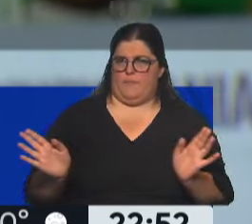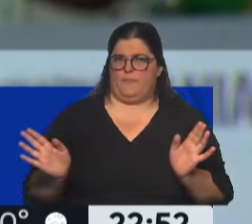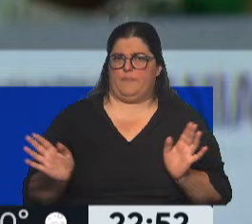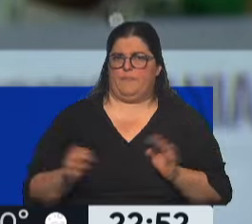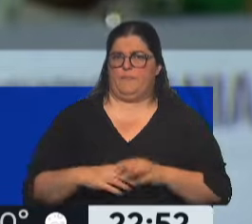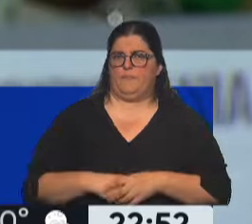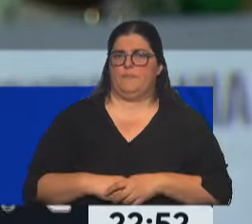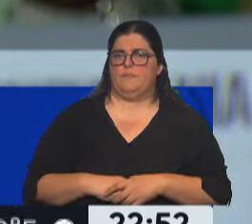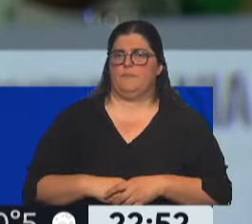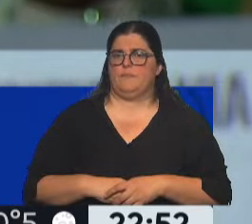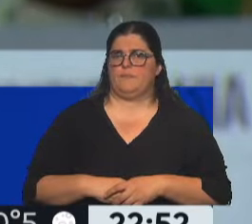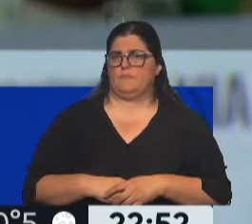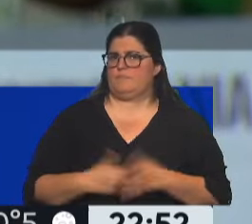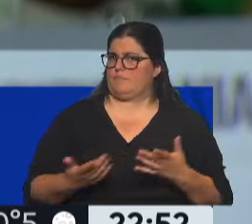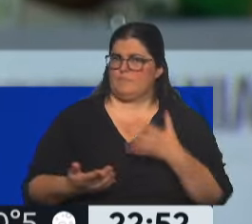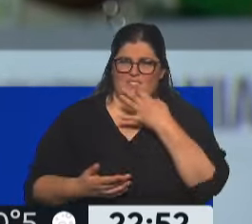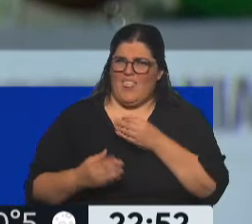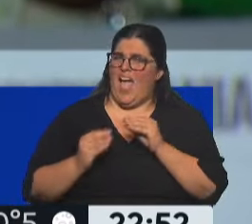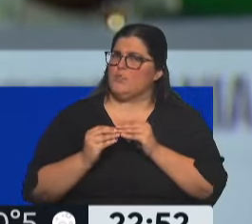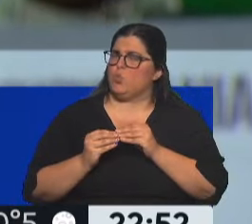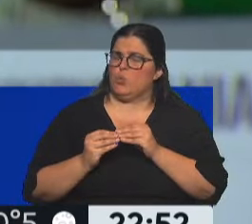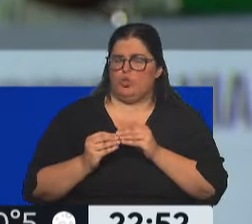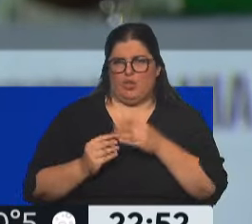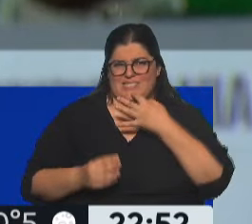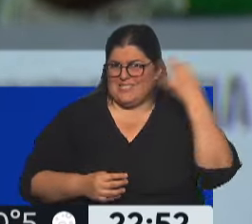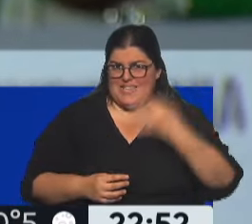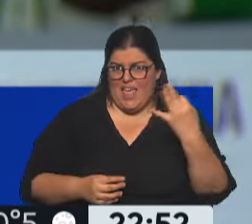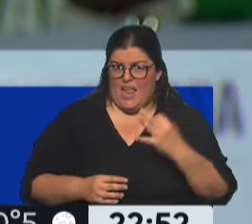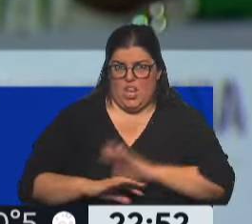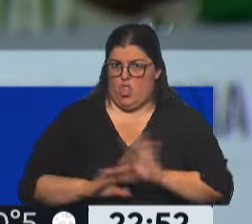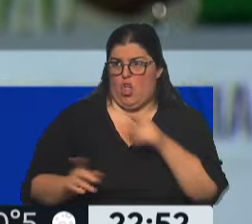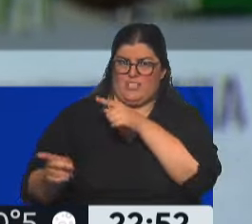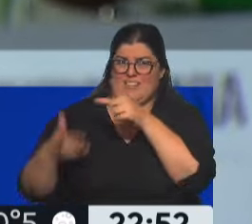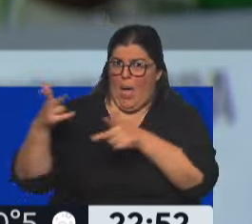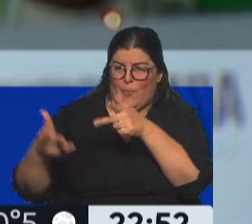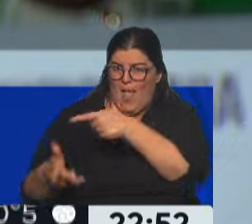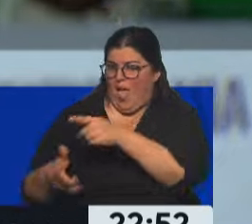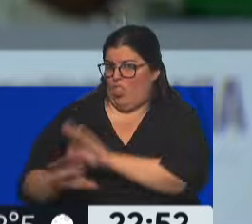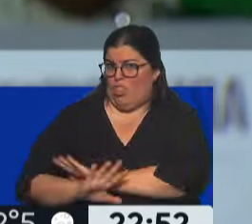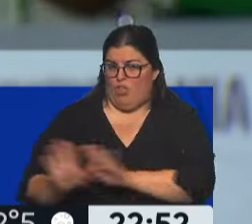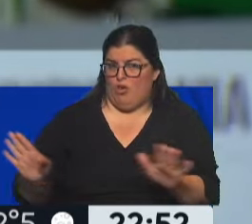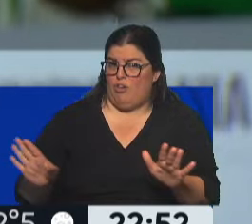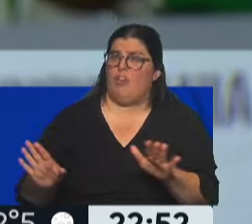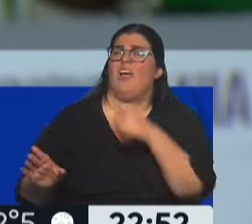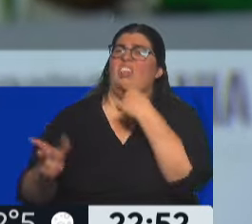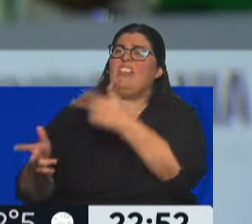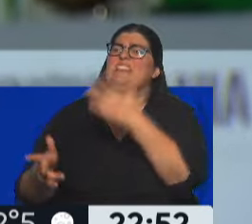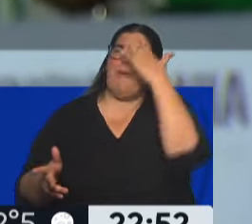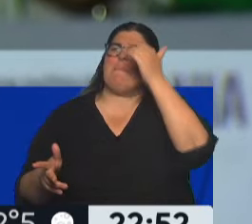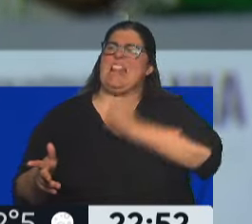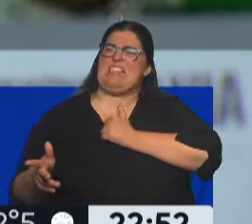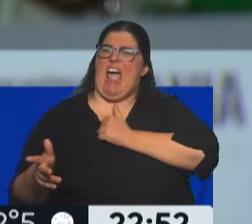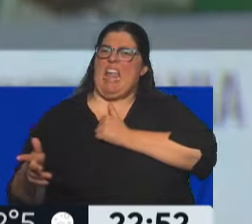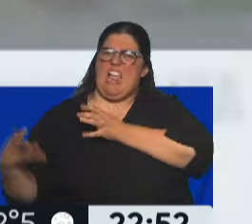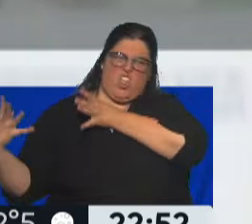country It's a serious issue He's saying he is saying that he would use the Military to go